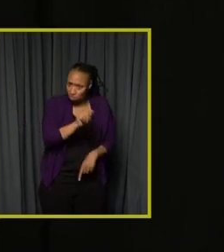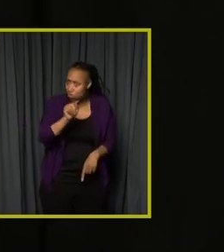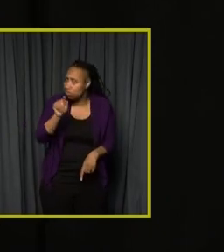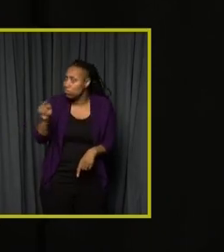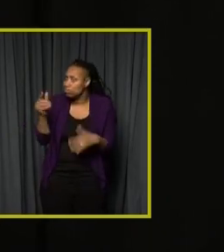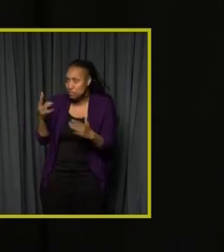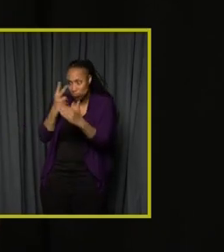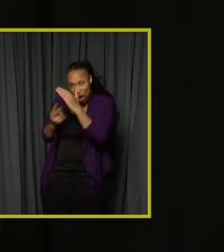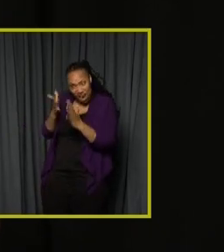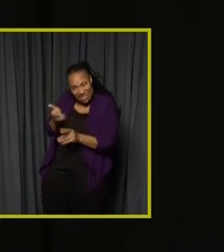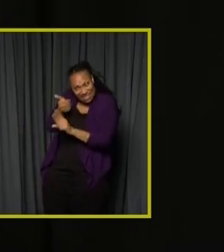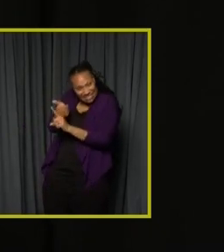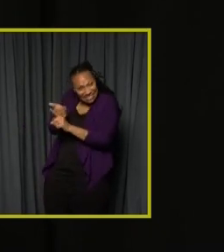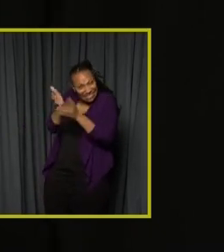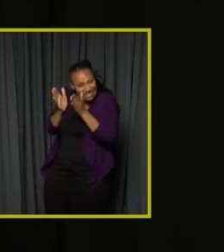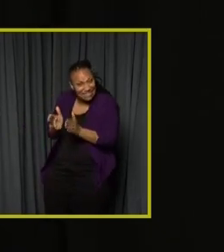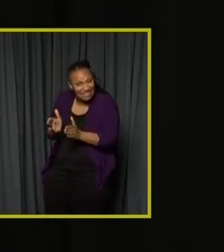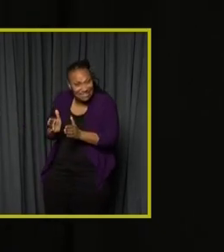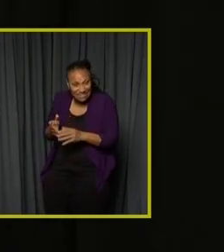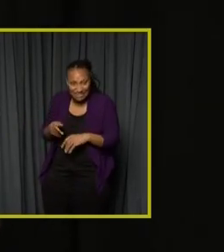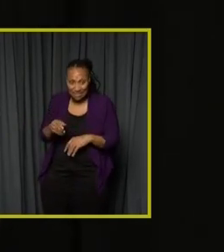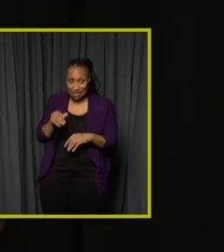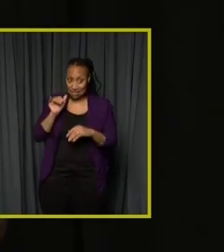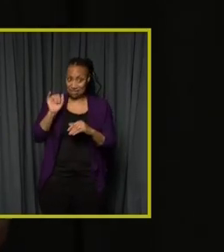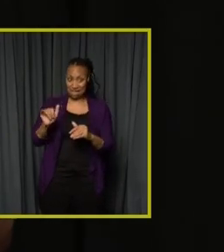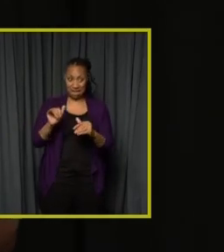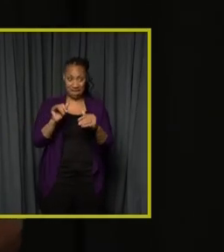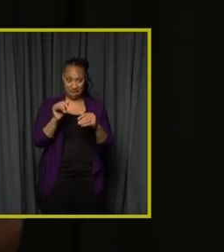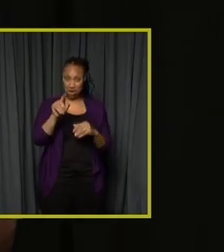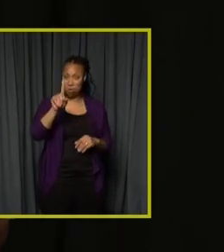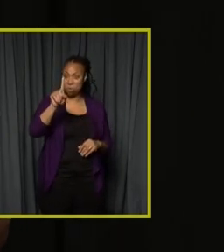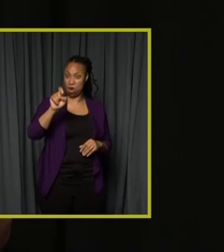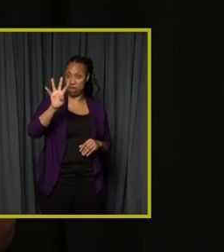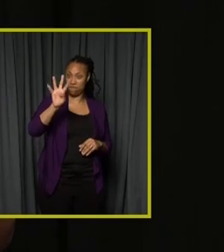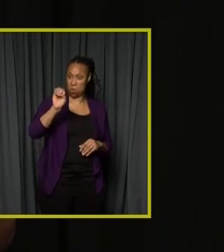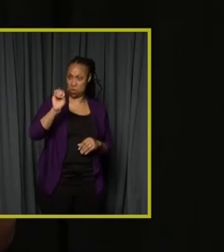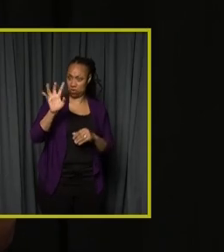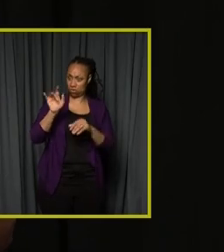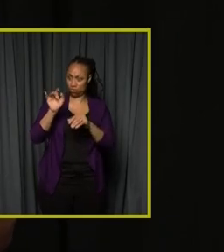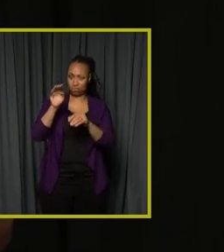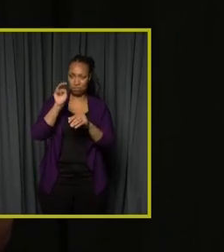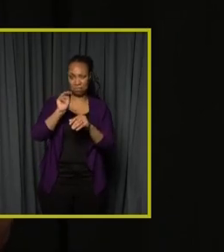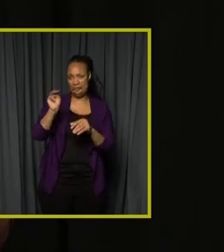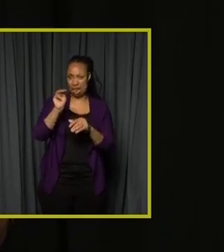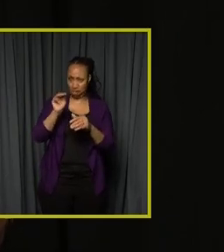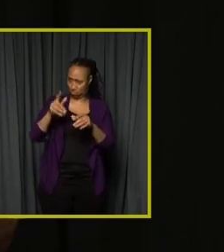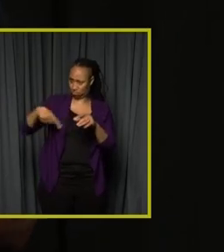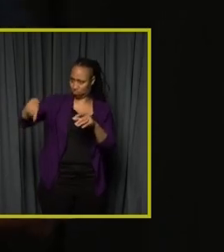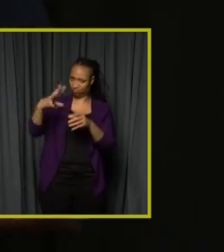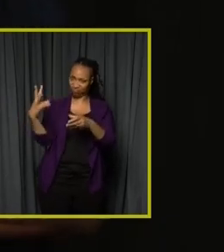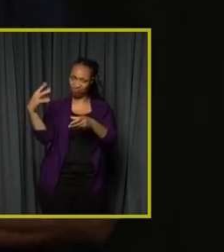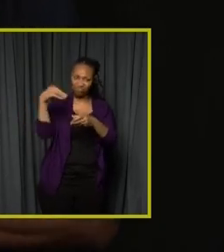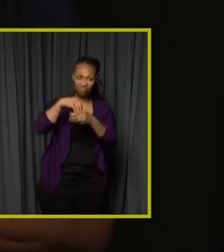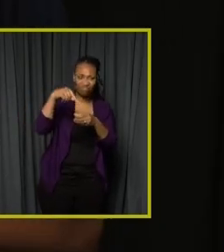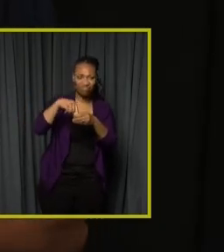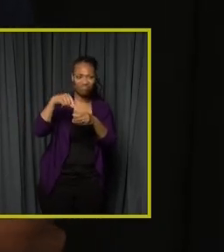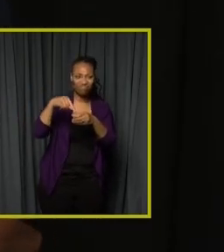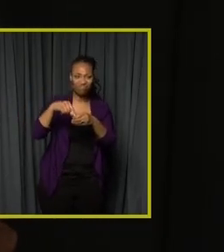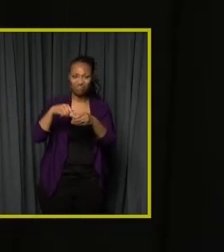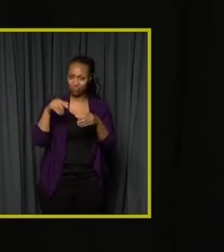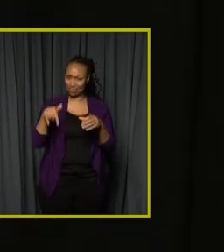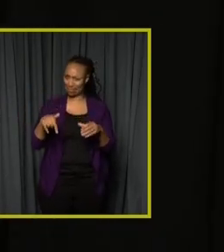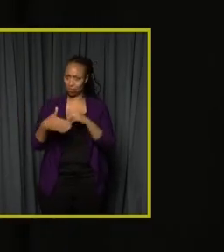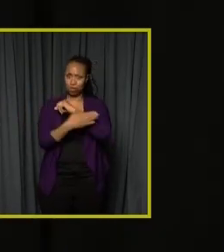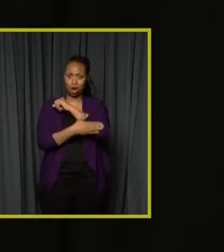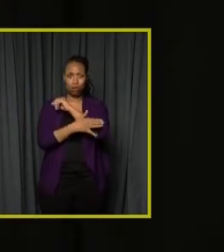140 million poor and low-wealth people in this country. Rabbi Abraham Joshua